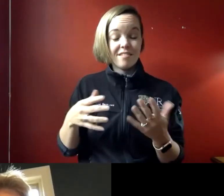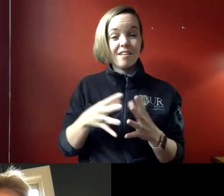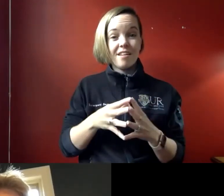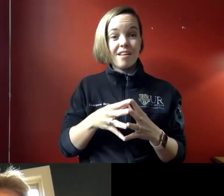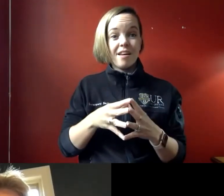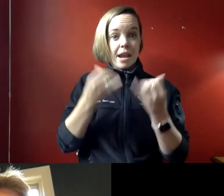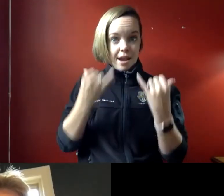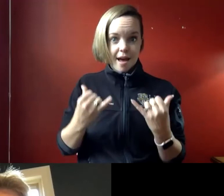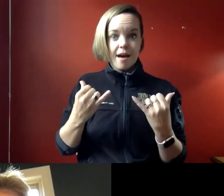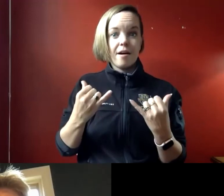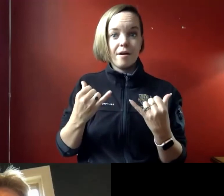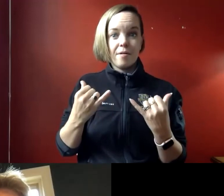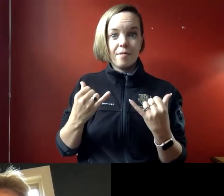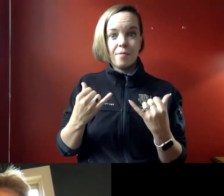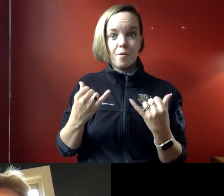and now it's being brought up,